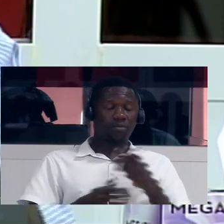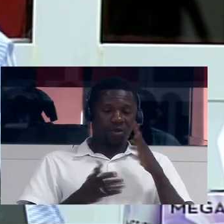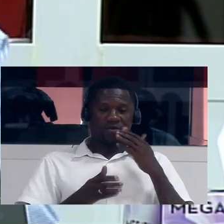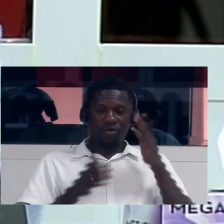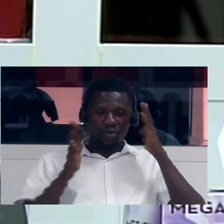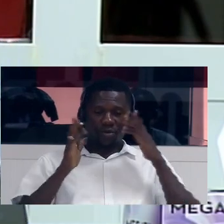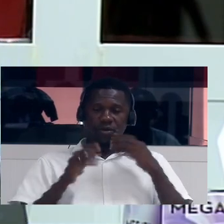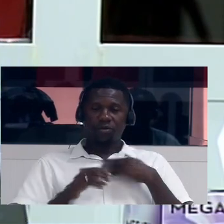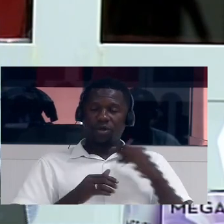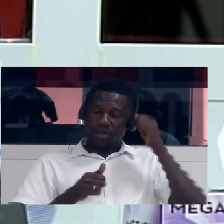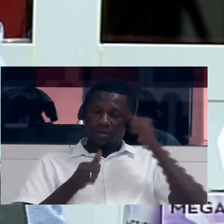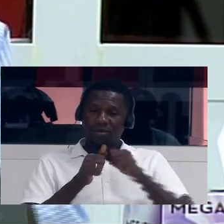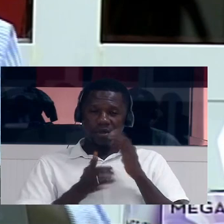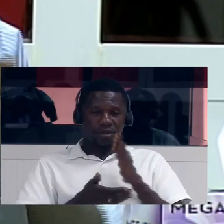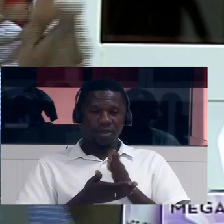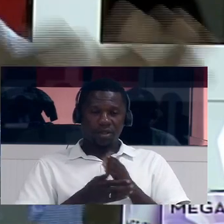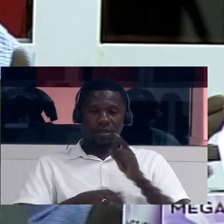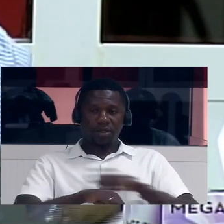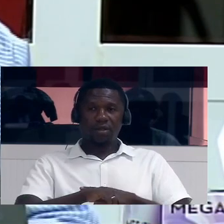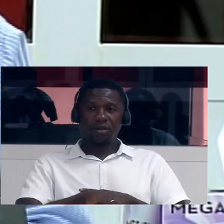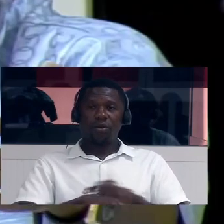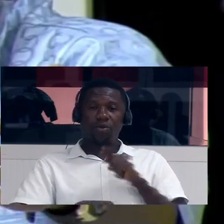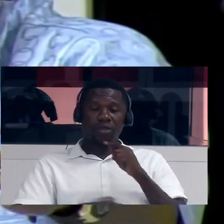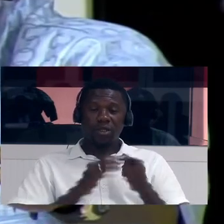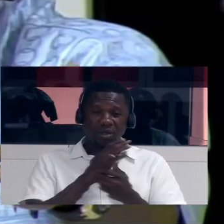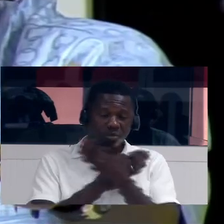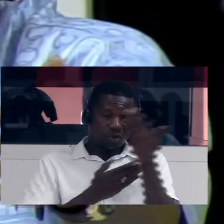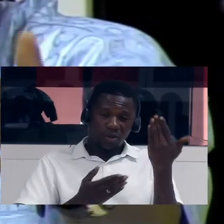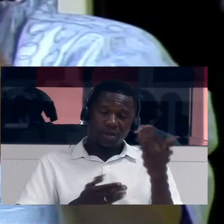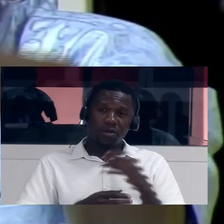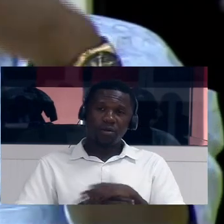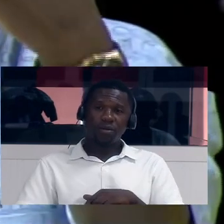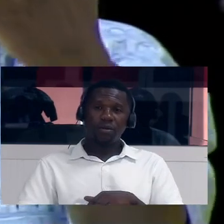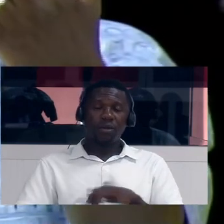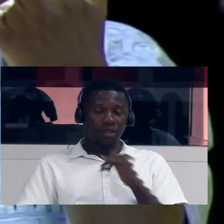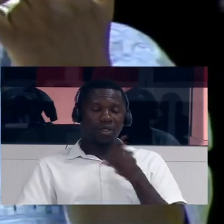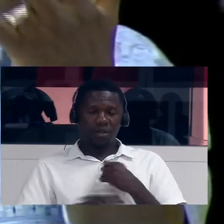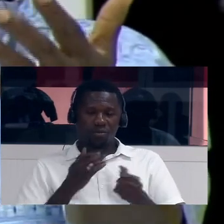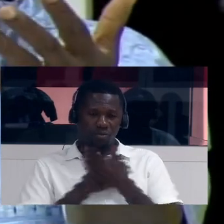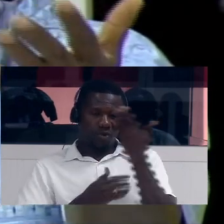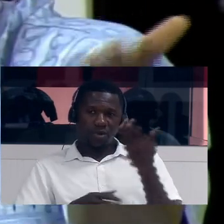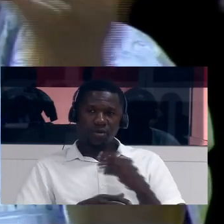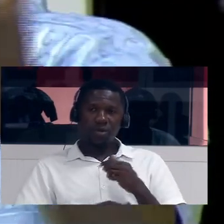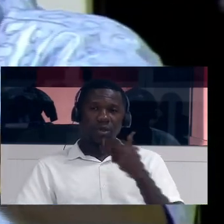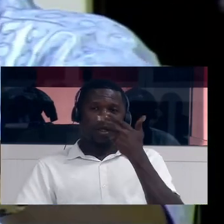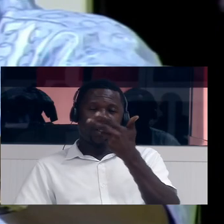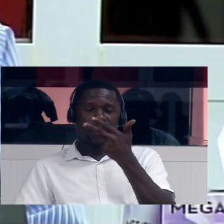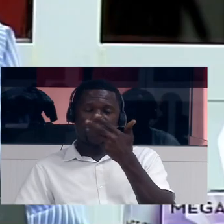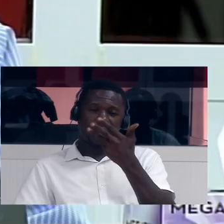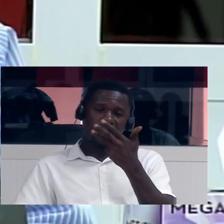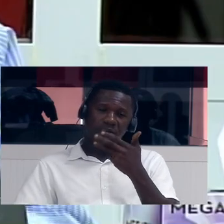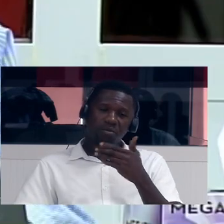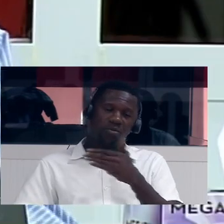remember the time frame. But what I am telling you... Was it in the morning? Oh, yes, well, it's in the morning, not in the afternoon. 9 a.m. or 10